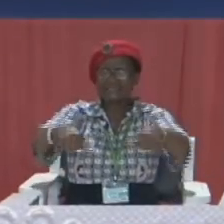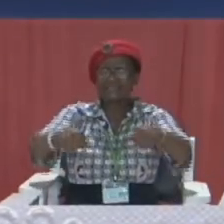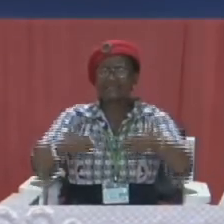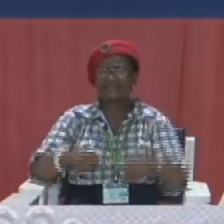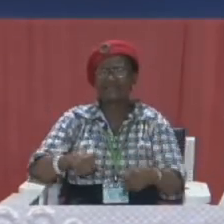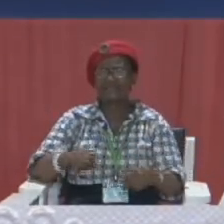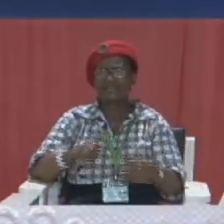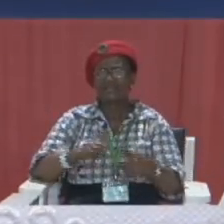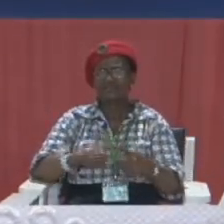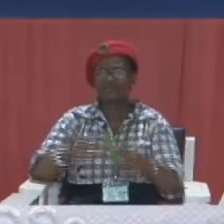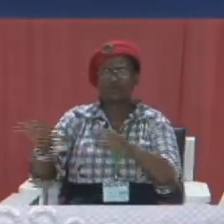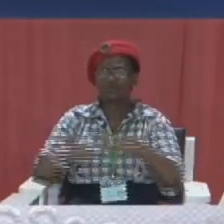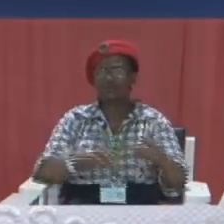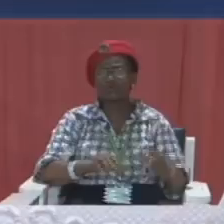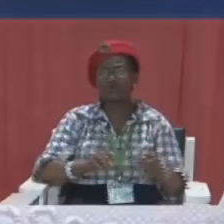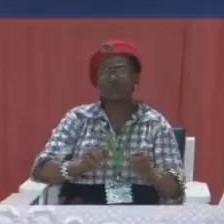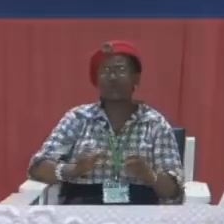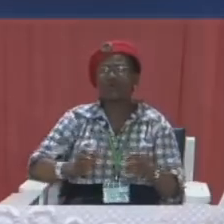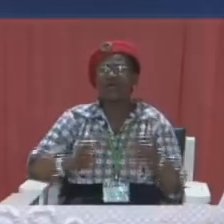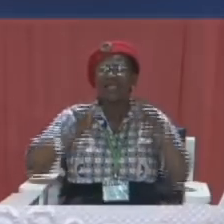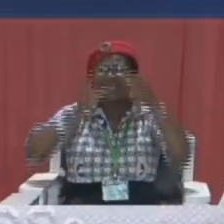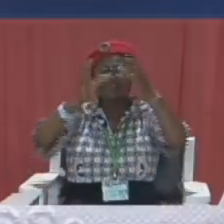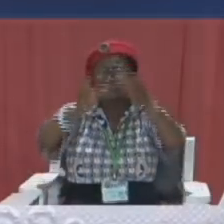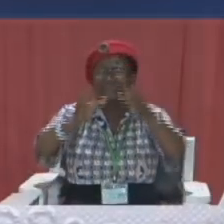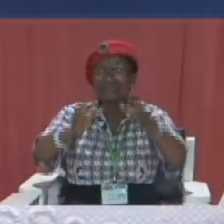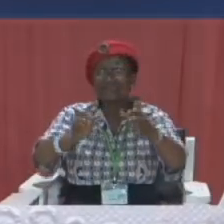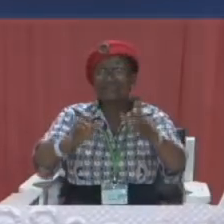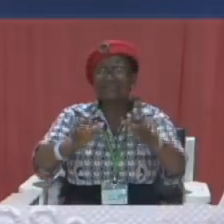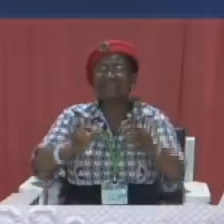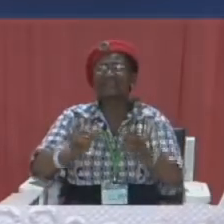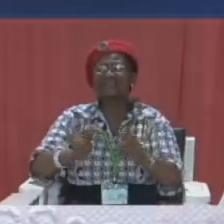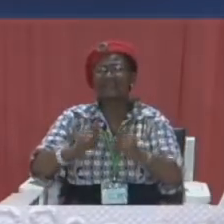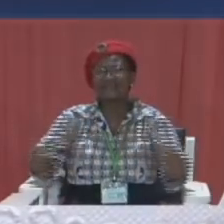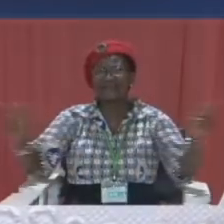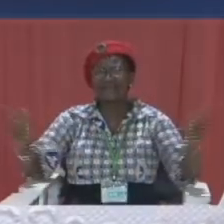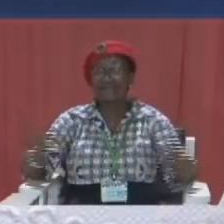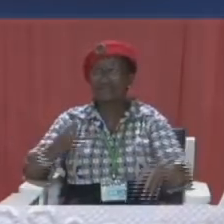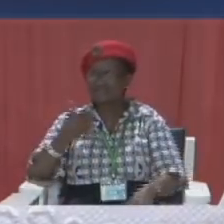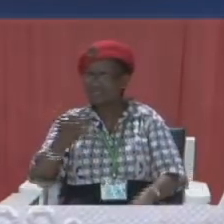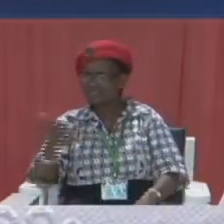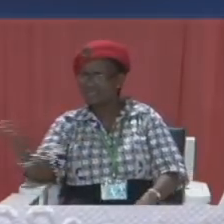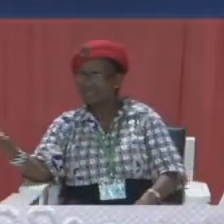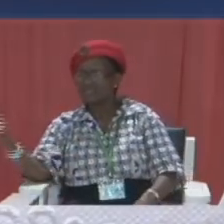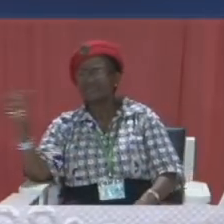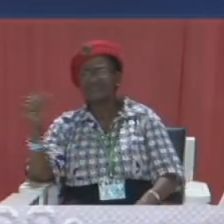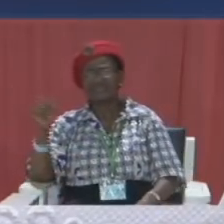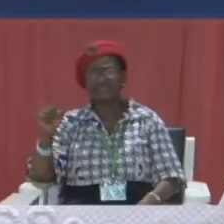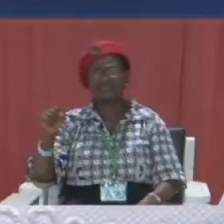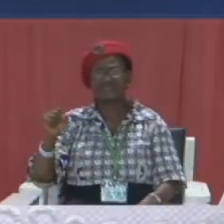to do exceeding great things. In